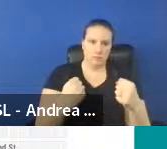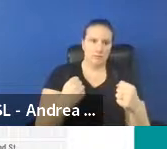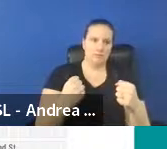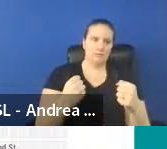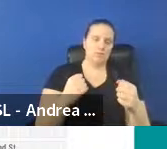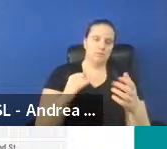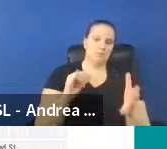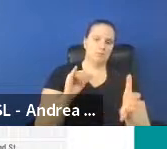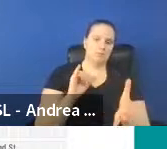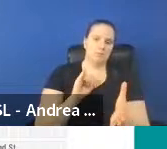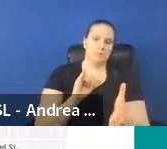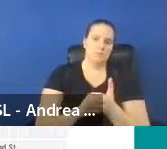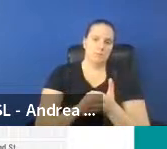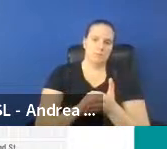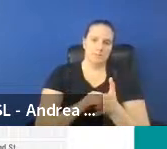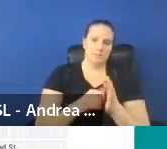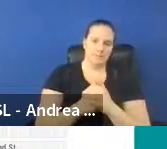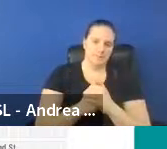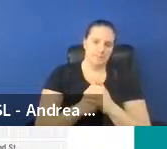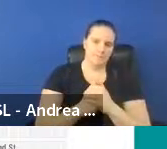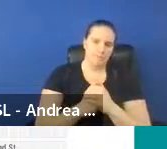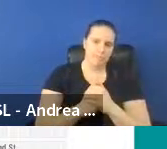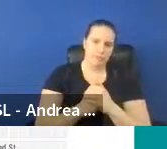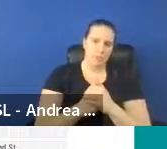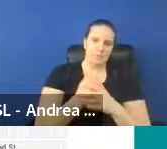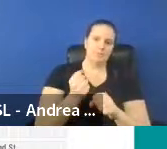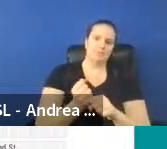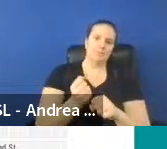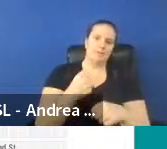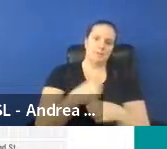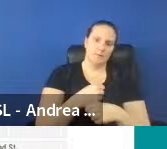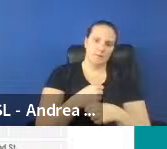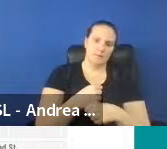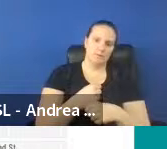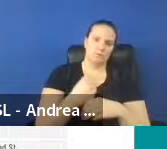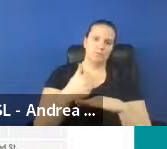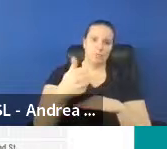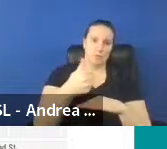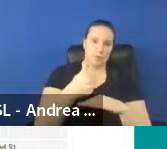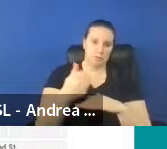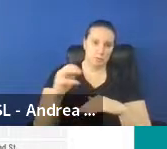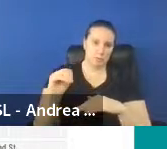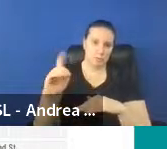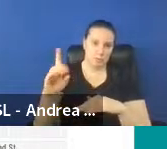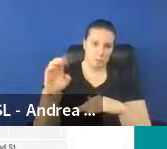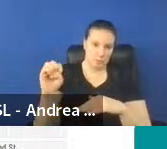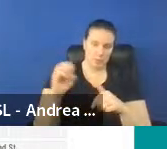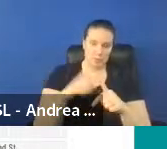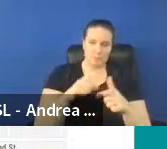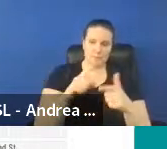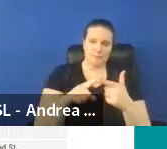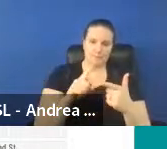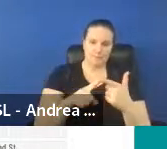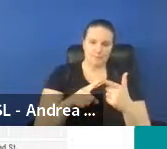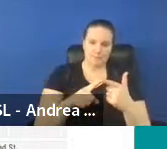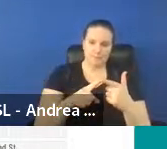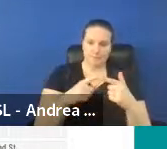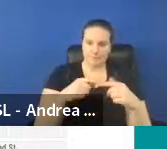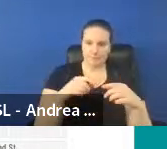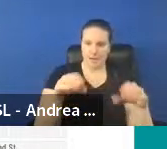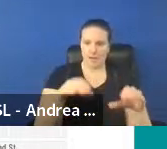going away, but also create a transit mode and a